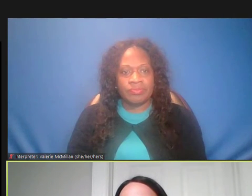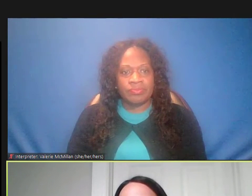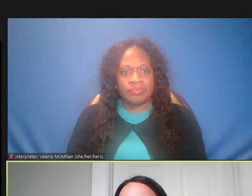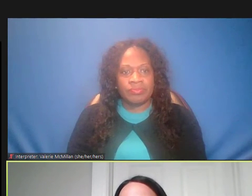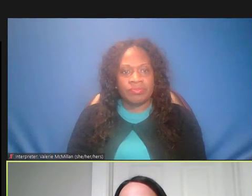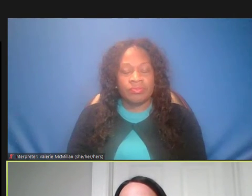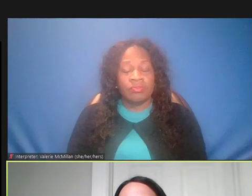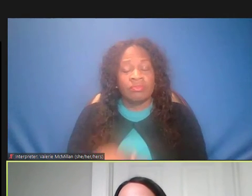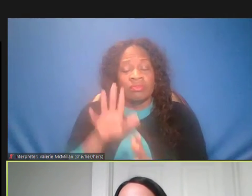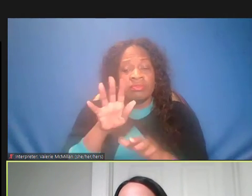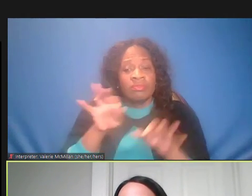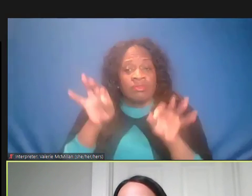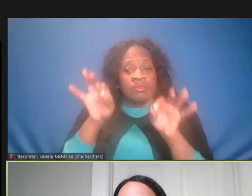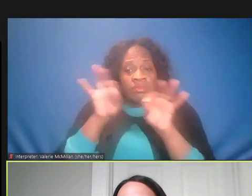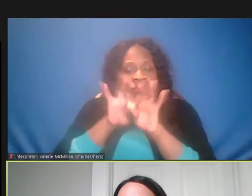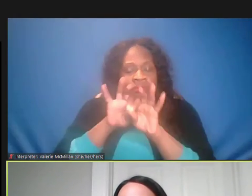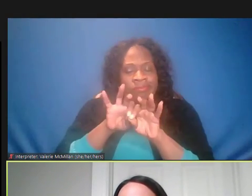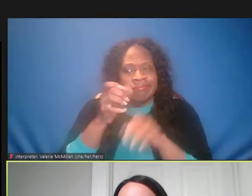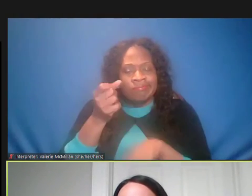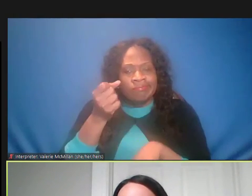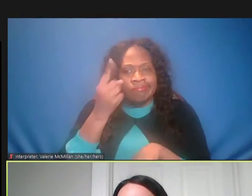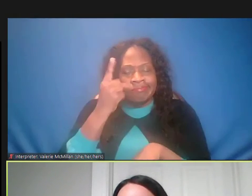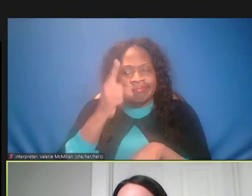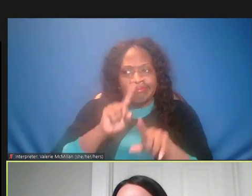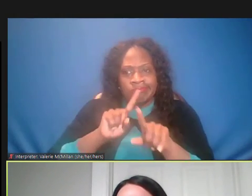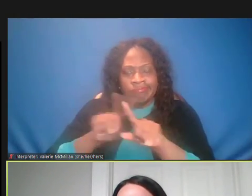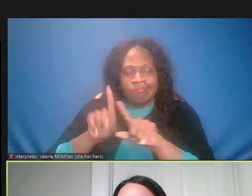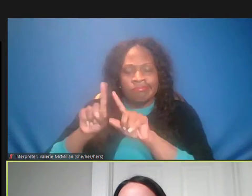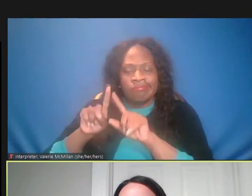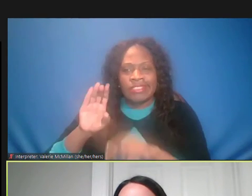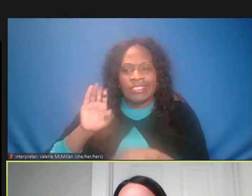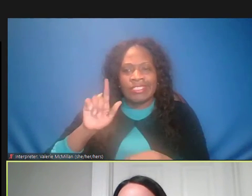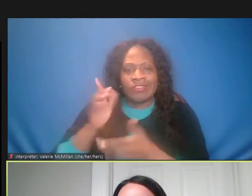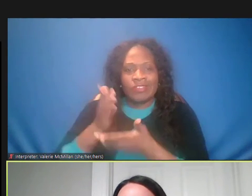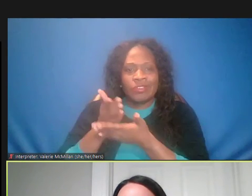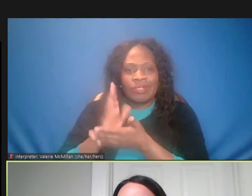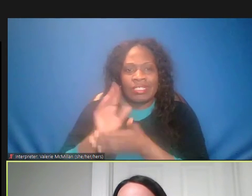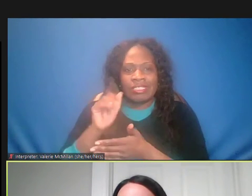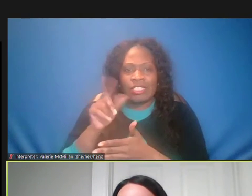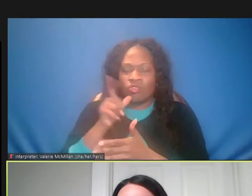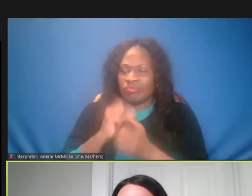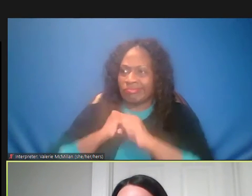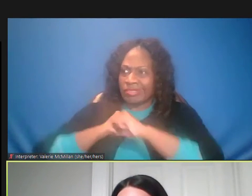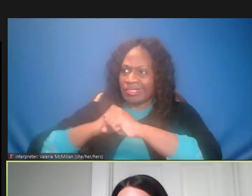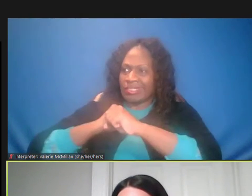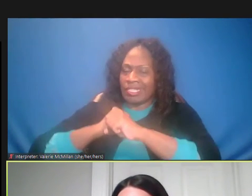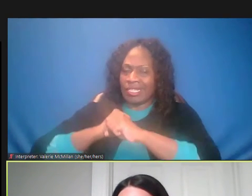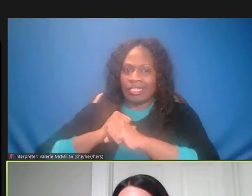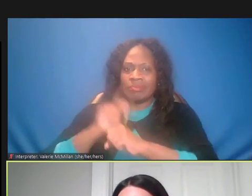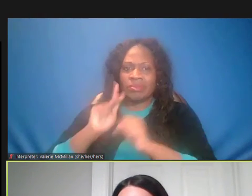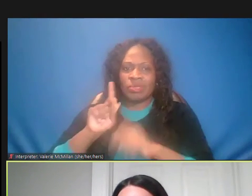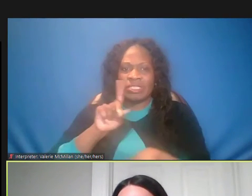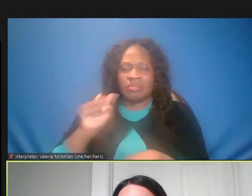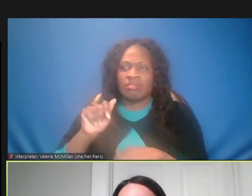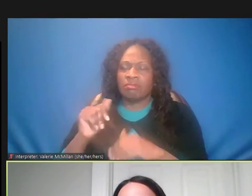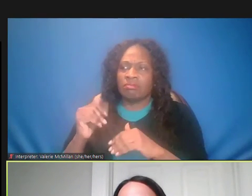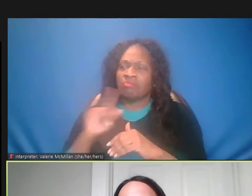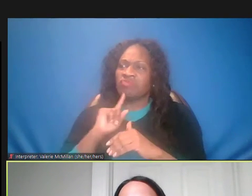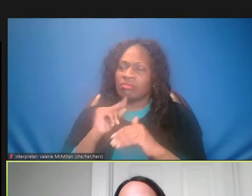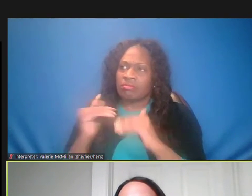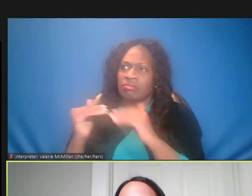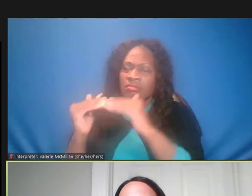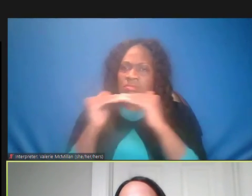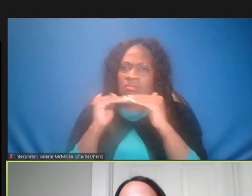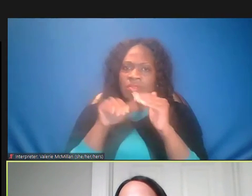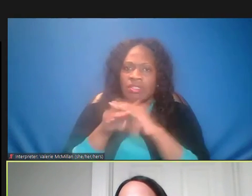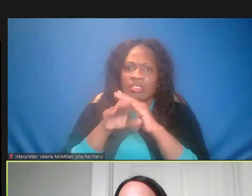It's important to know that there are several civil rights acts to protect people with disabilities and ensure equal access.